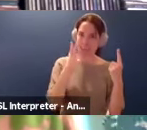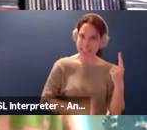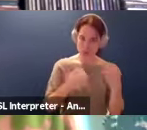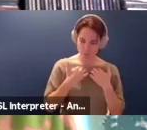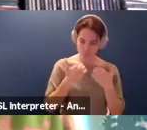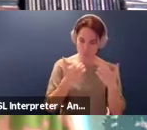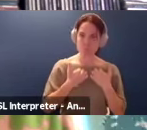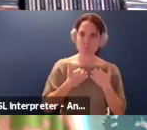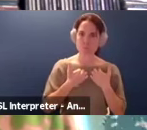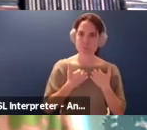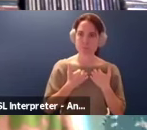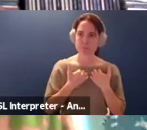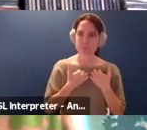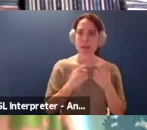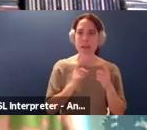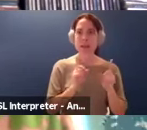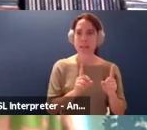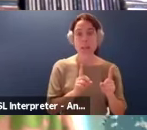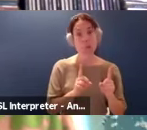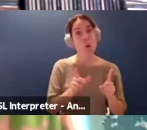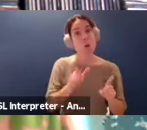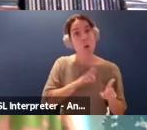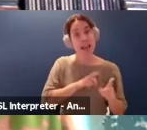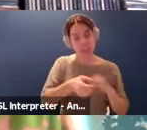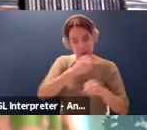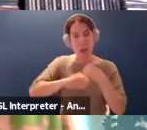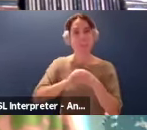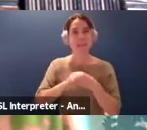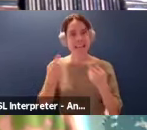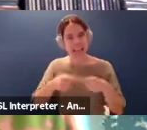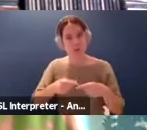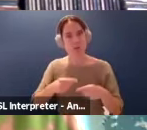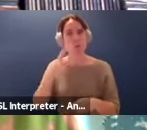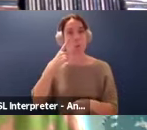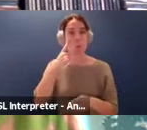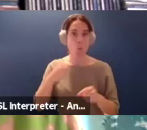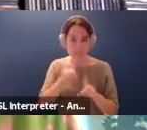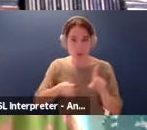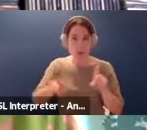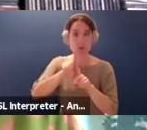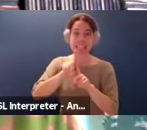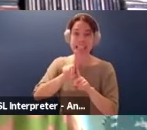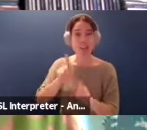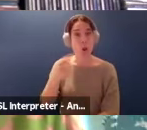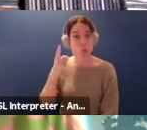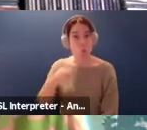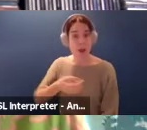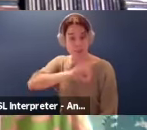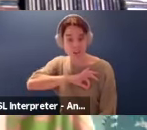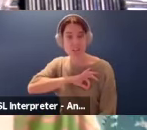allows for white supremacy white privilege um and white advantage advantage to persist